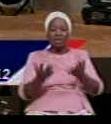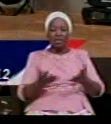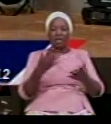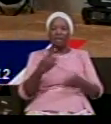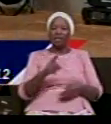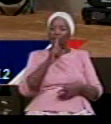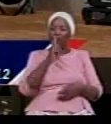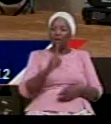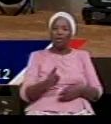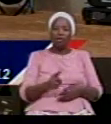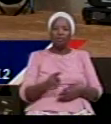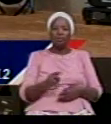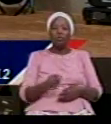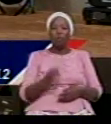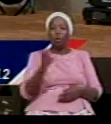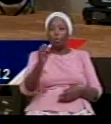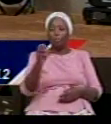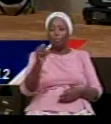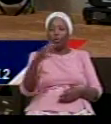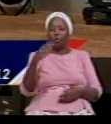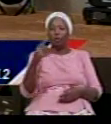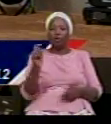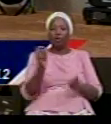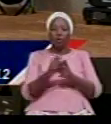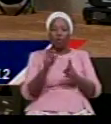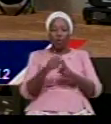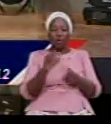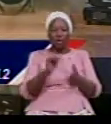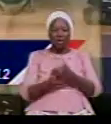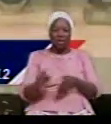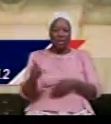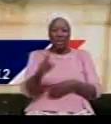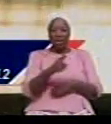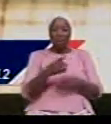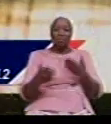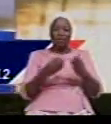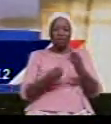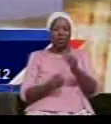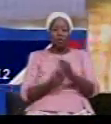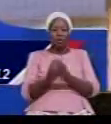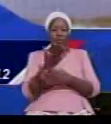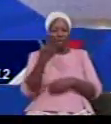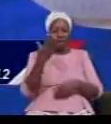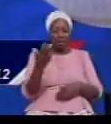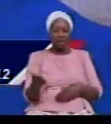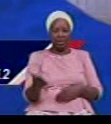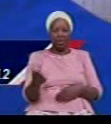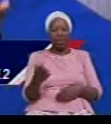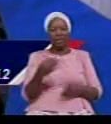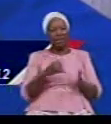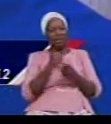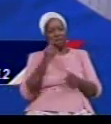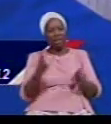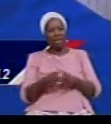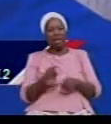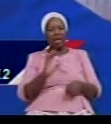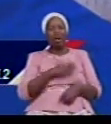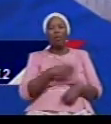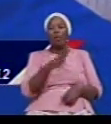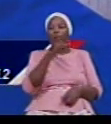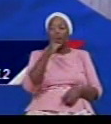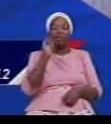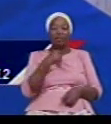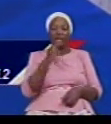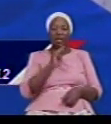the word, that she may grow thereby. Just like, you know, our mothers will tell us when